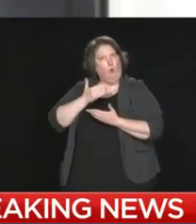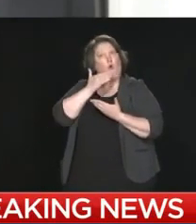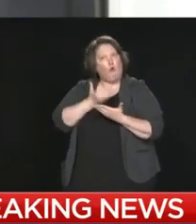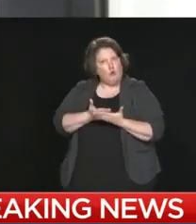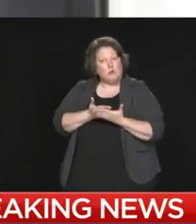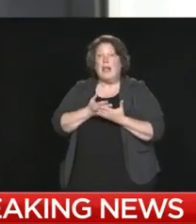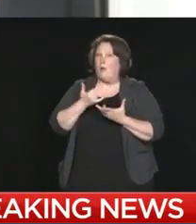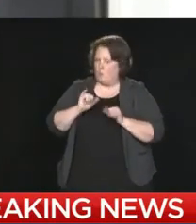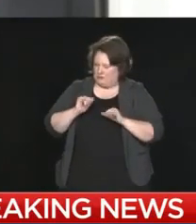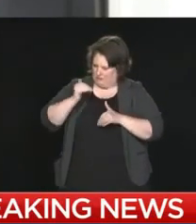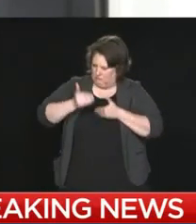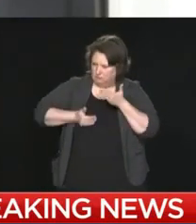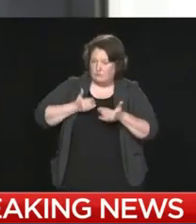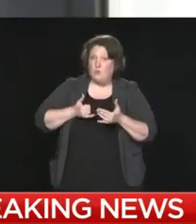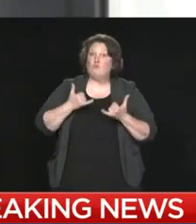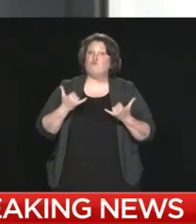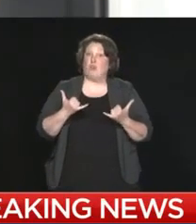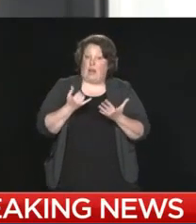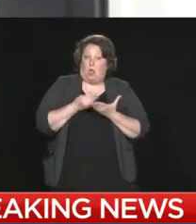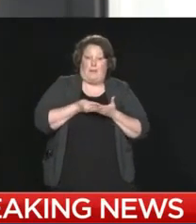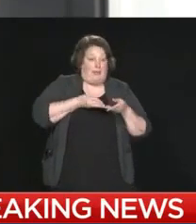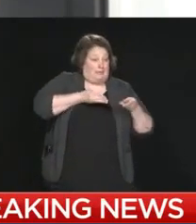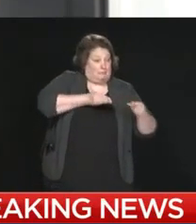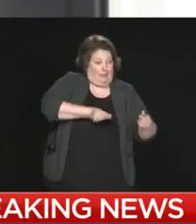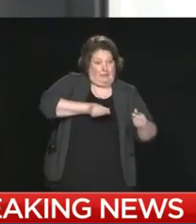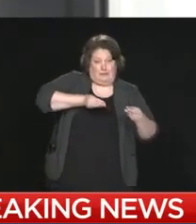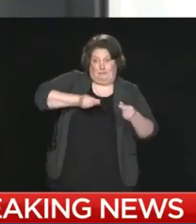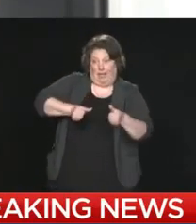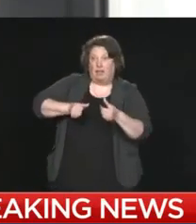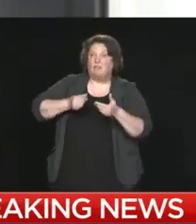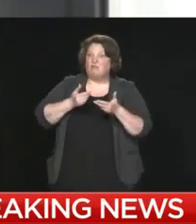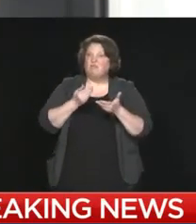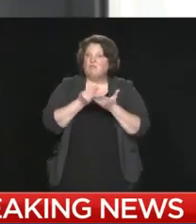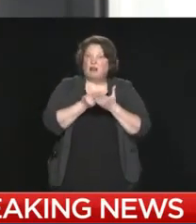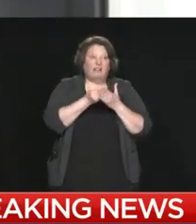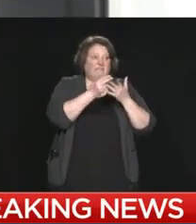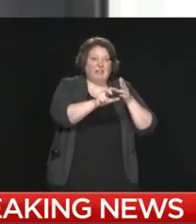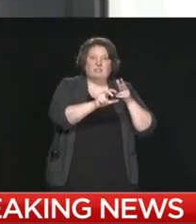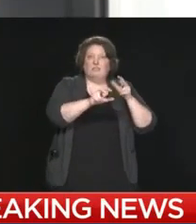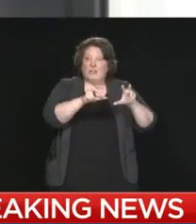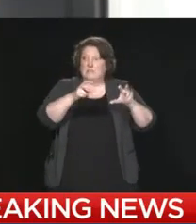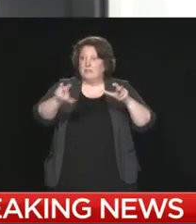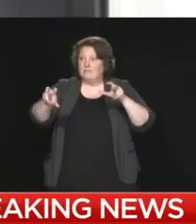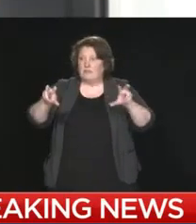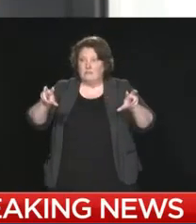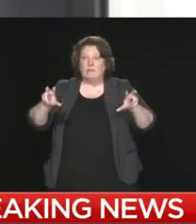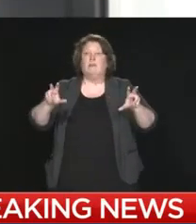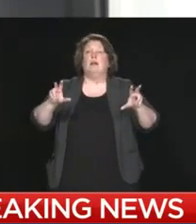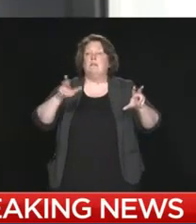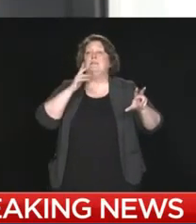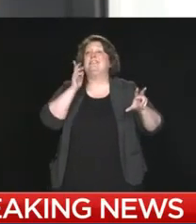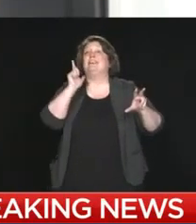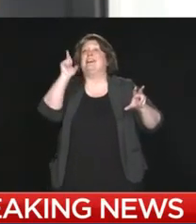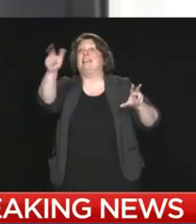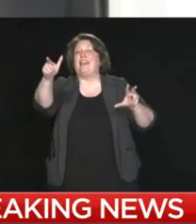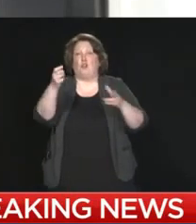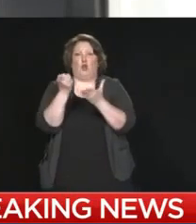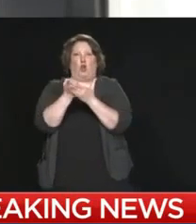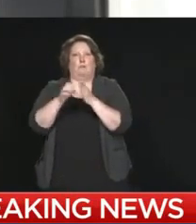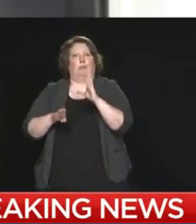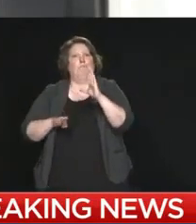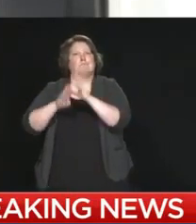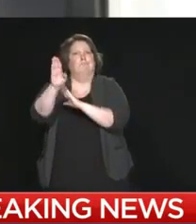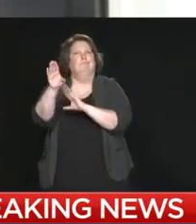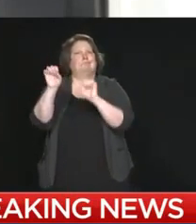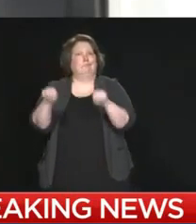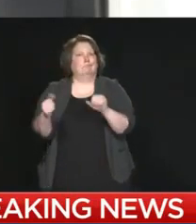The investments we're making that will allow Canada to bounce back strongly from this are the kinds of